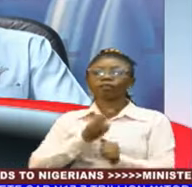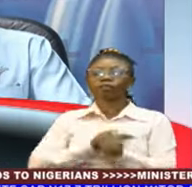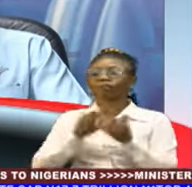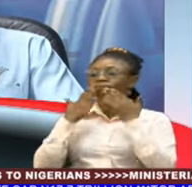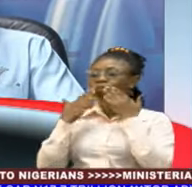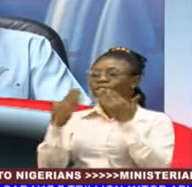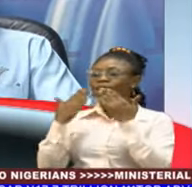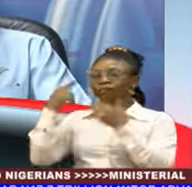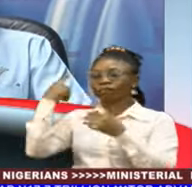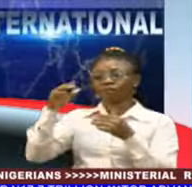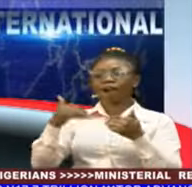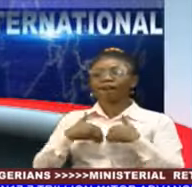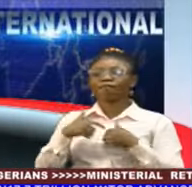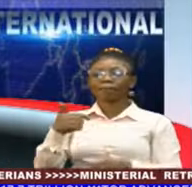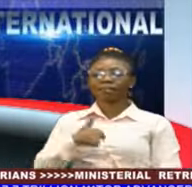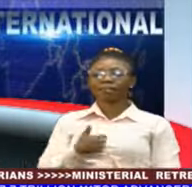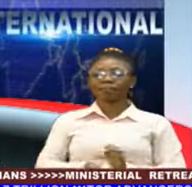you for